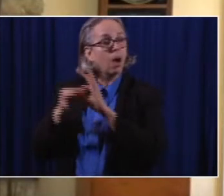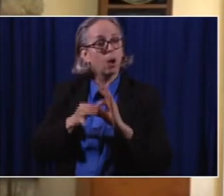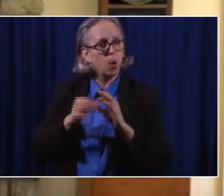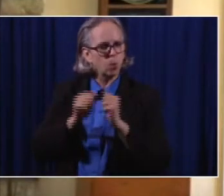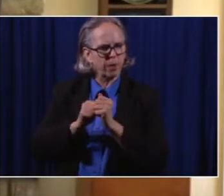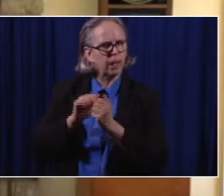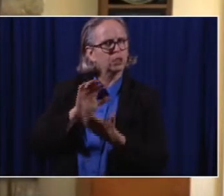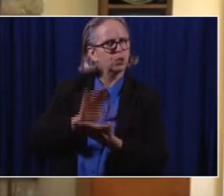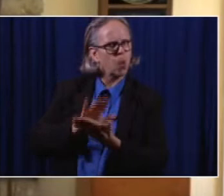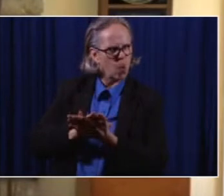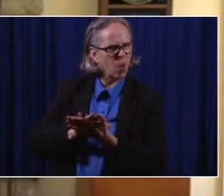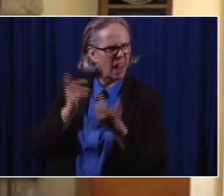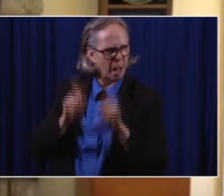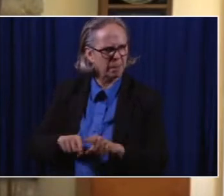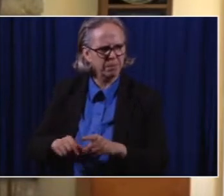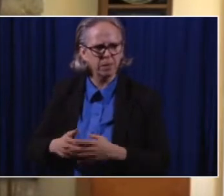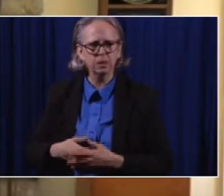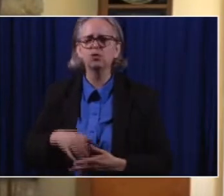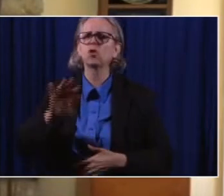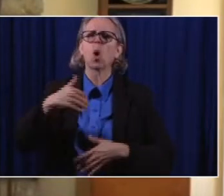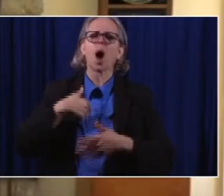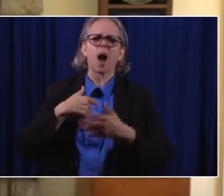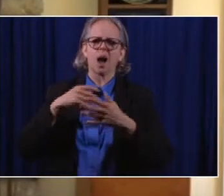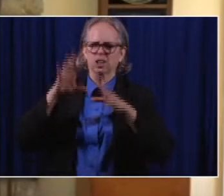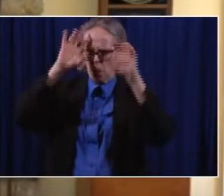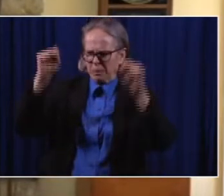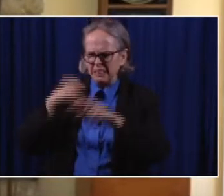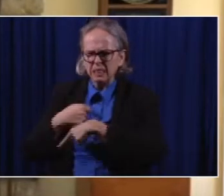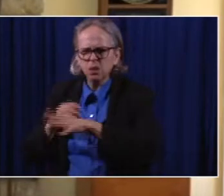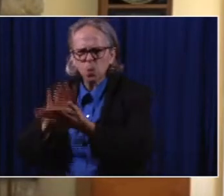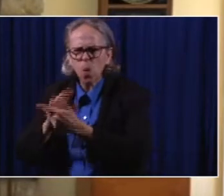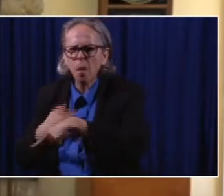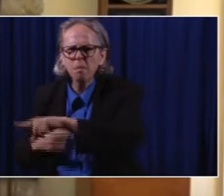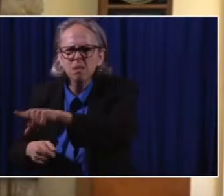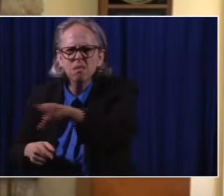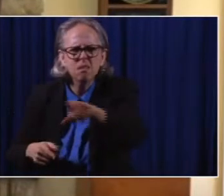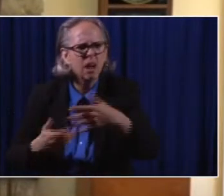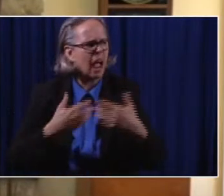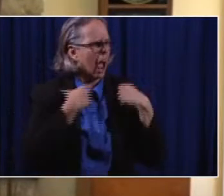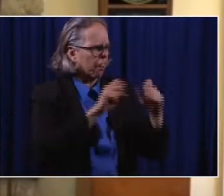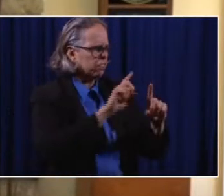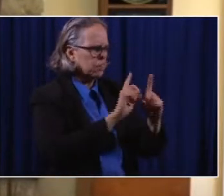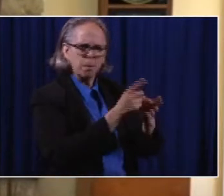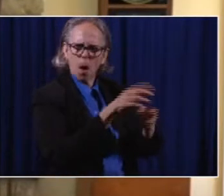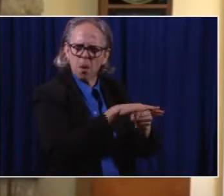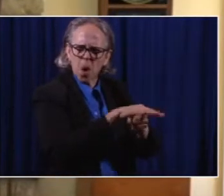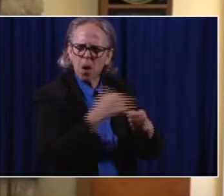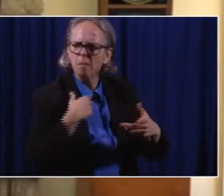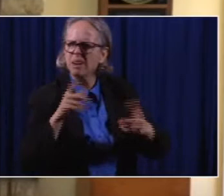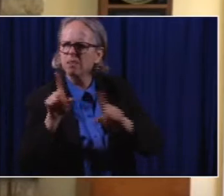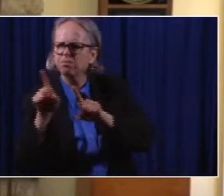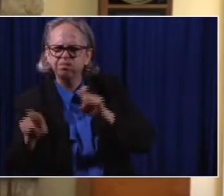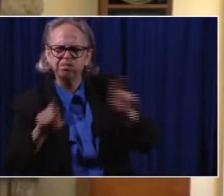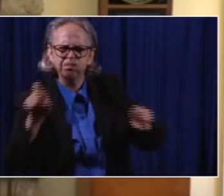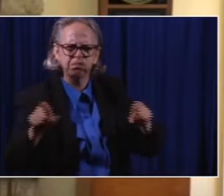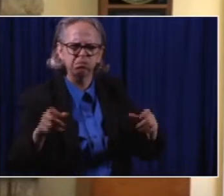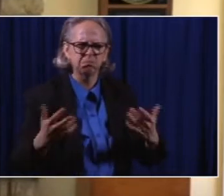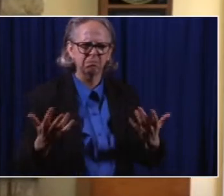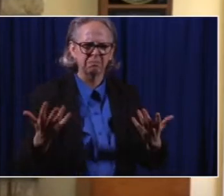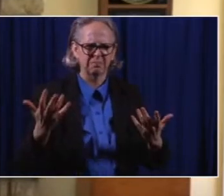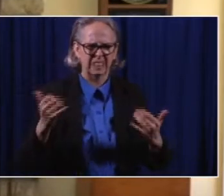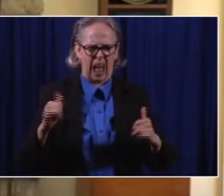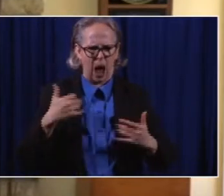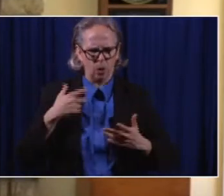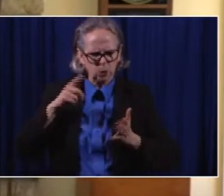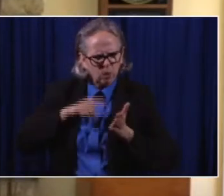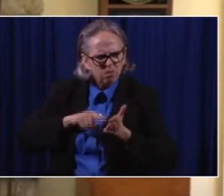I talk to health departments, they believe, and we're doing some studies right now this week and next week and the week